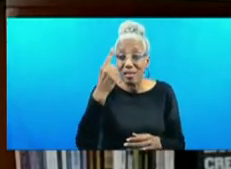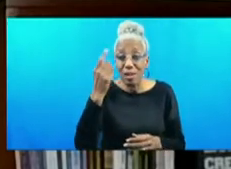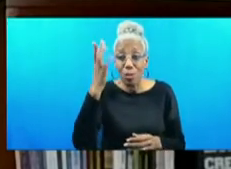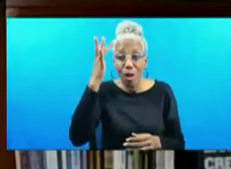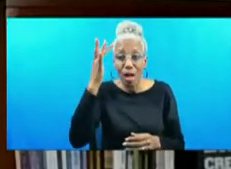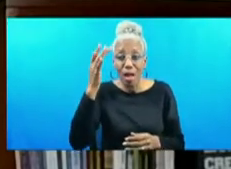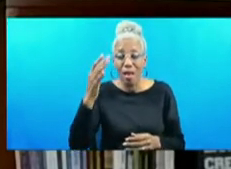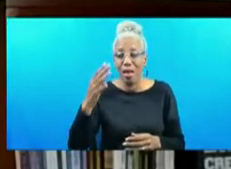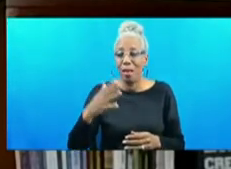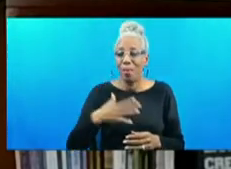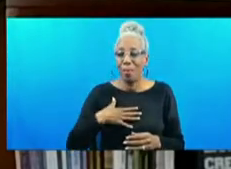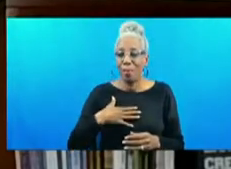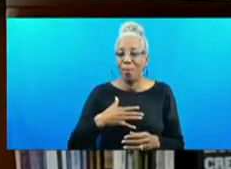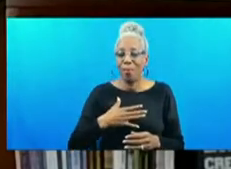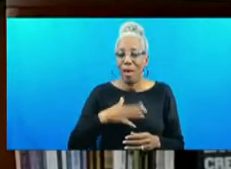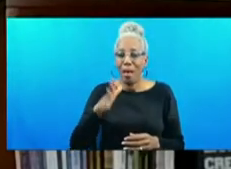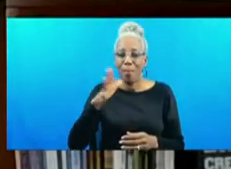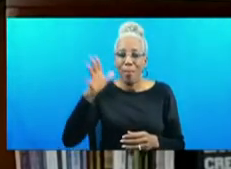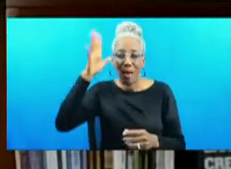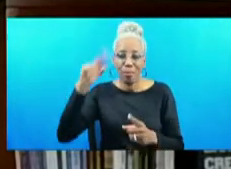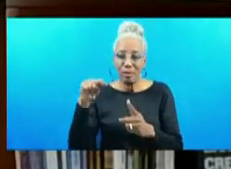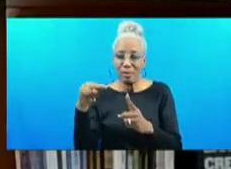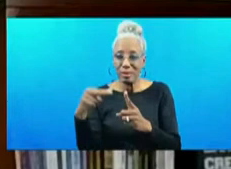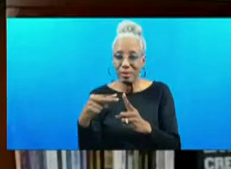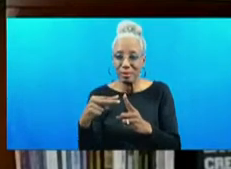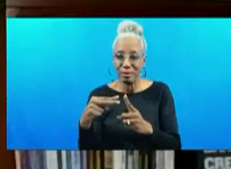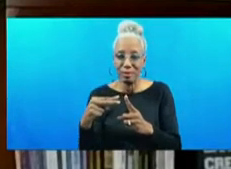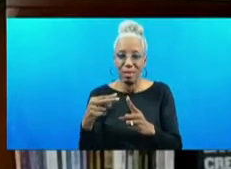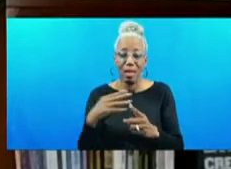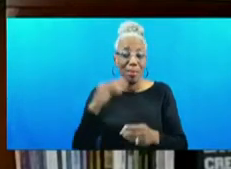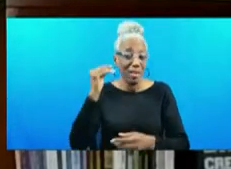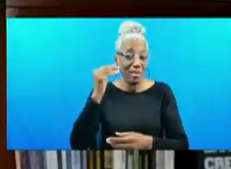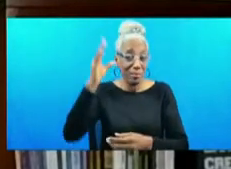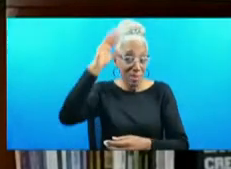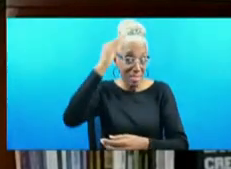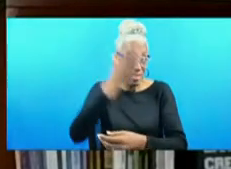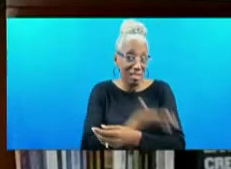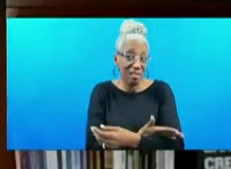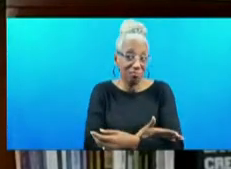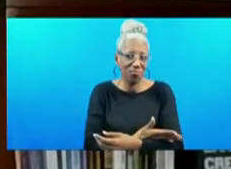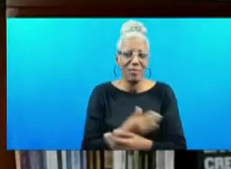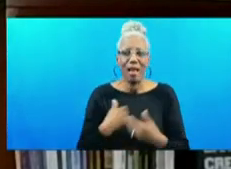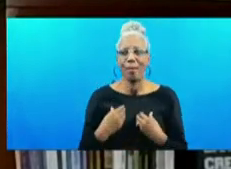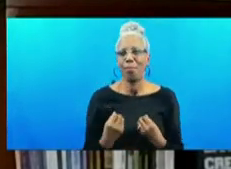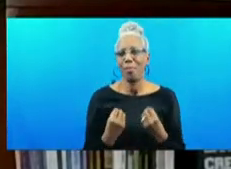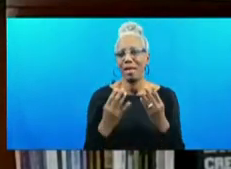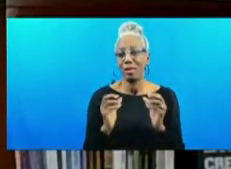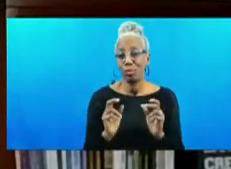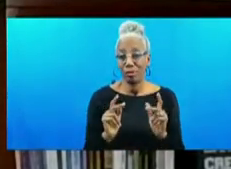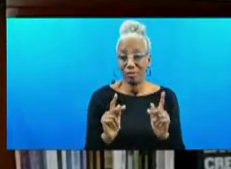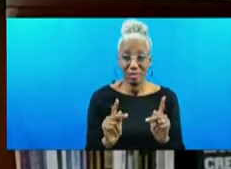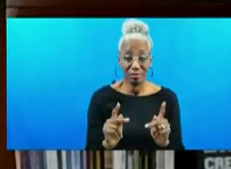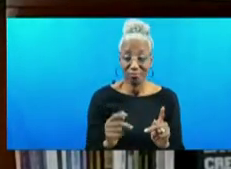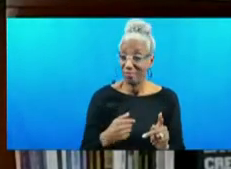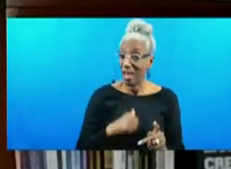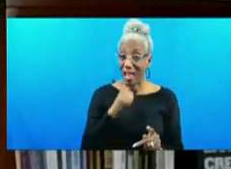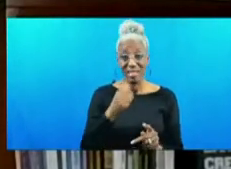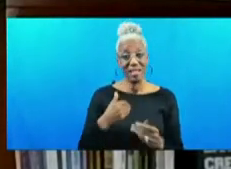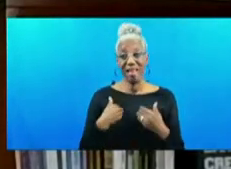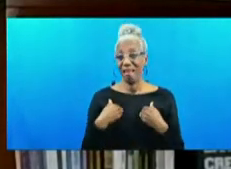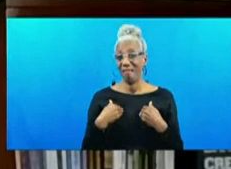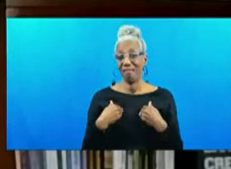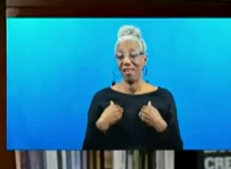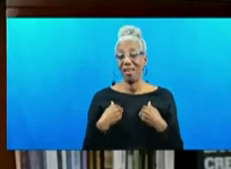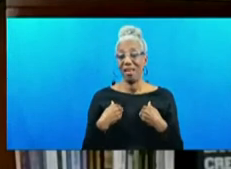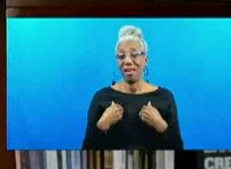has have many privileges that I did not have growing up. But even with some of those privileges that he has, I still see a number of inequities, and in